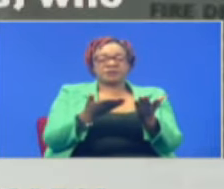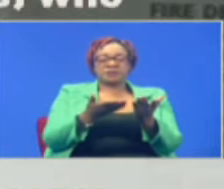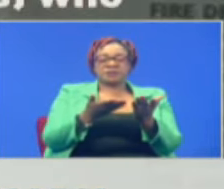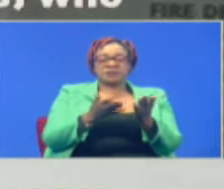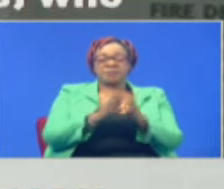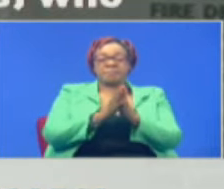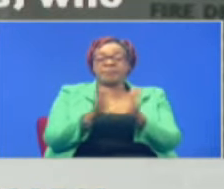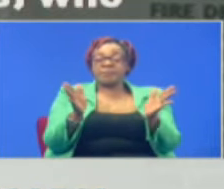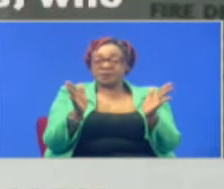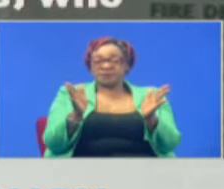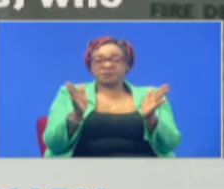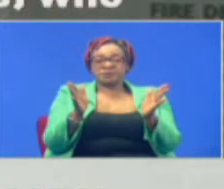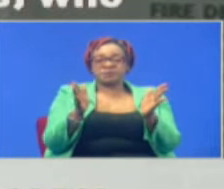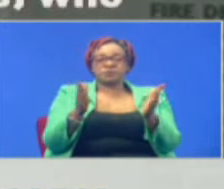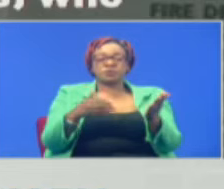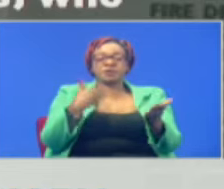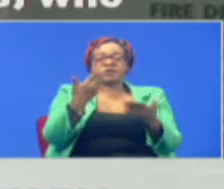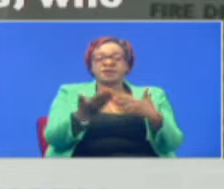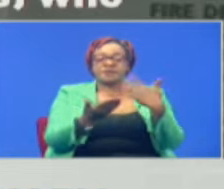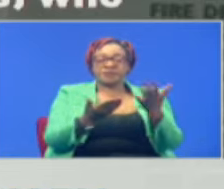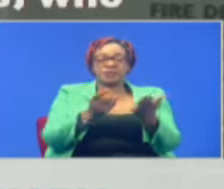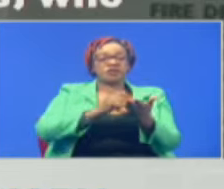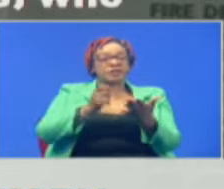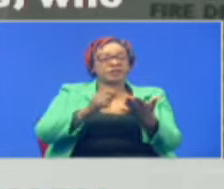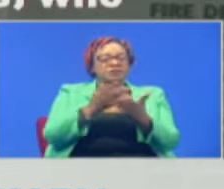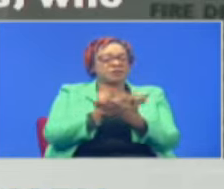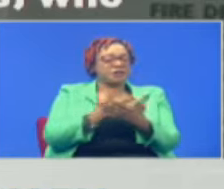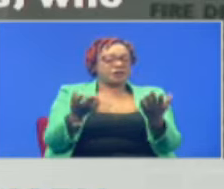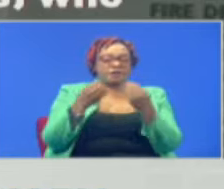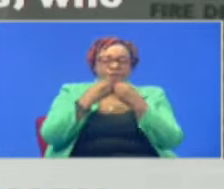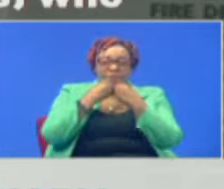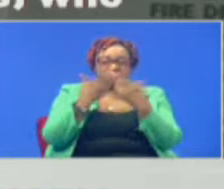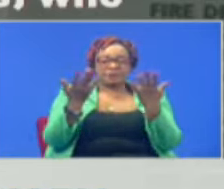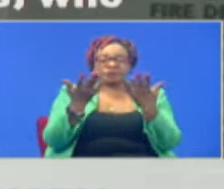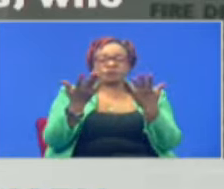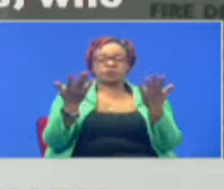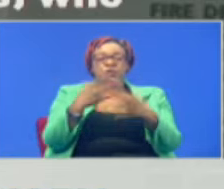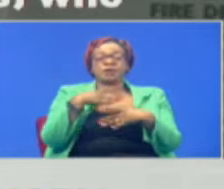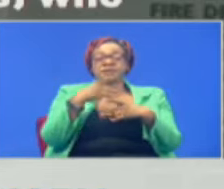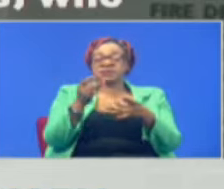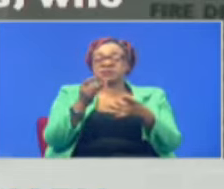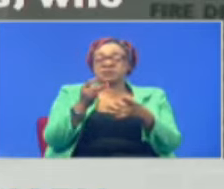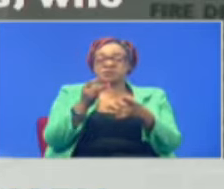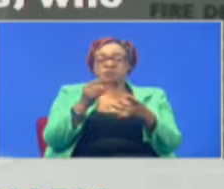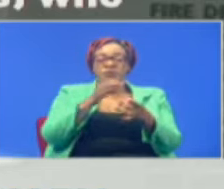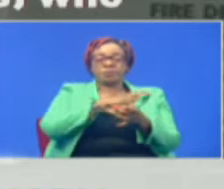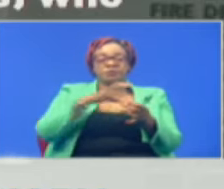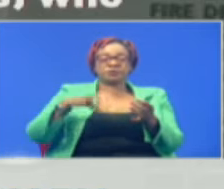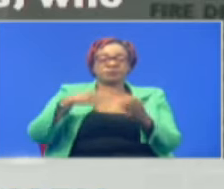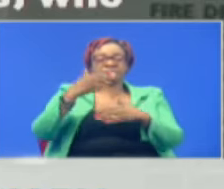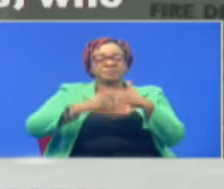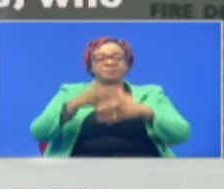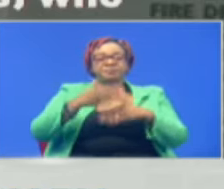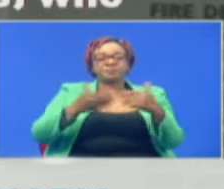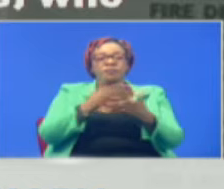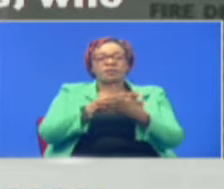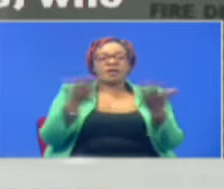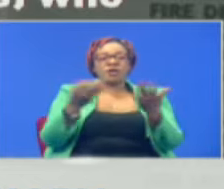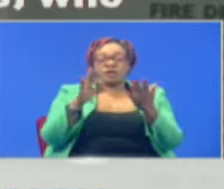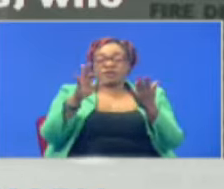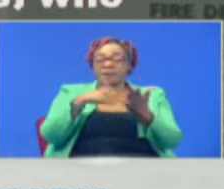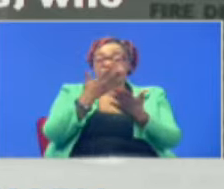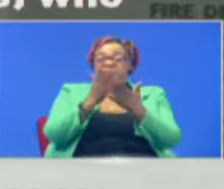public to avail in writing any information of interest to the commission in relation to any of the